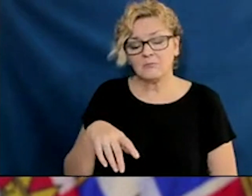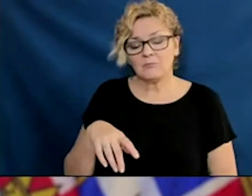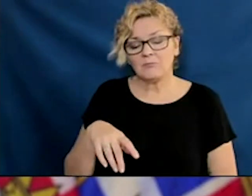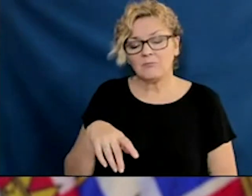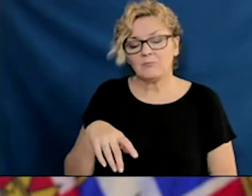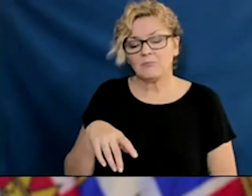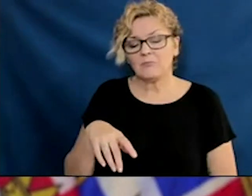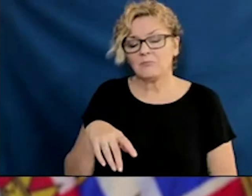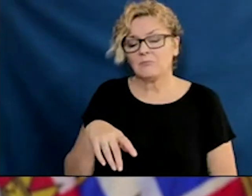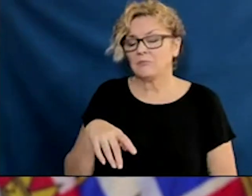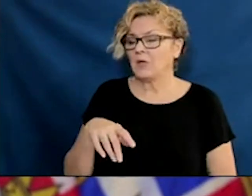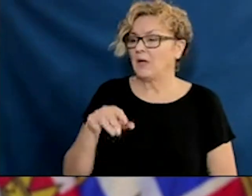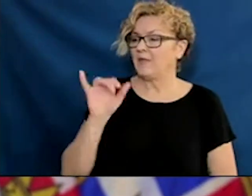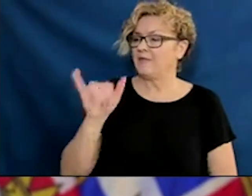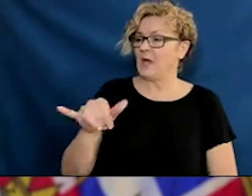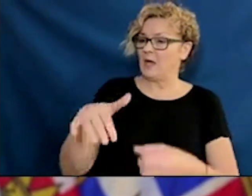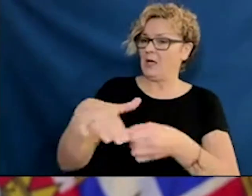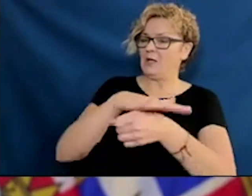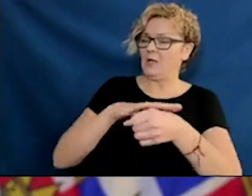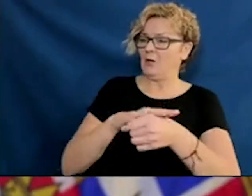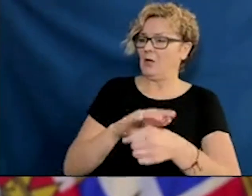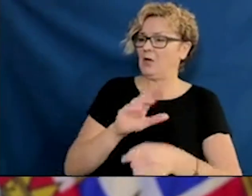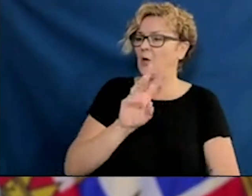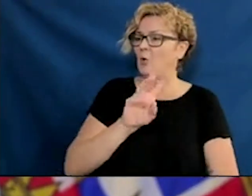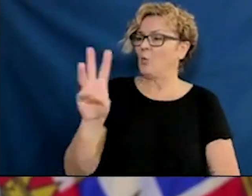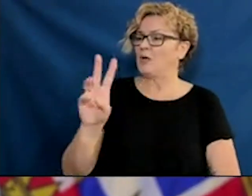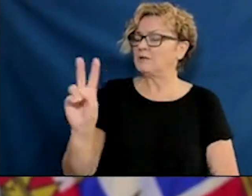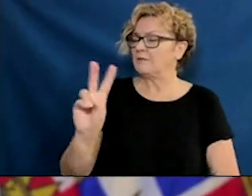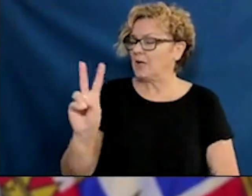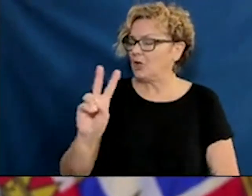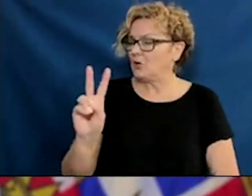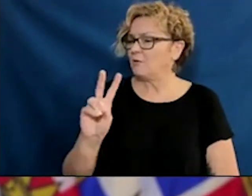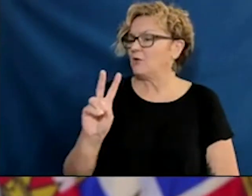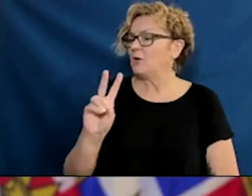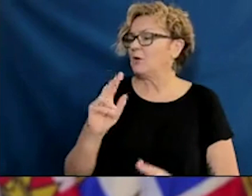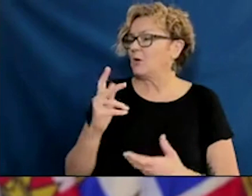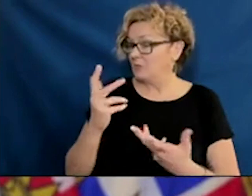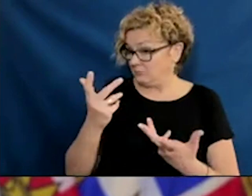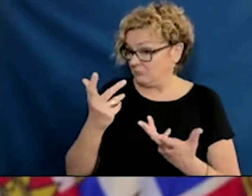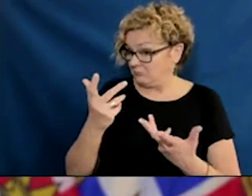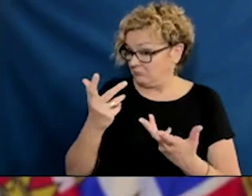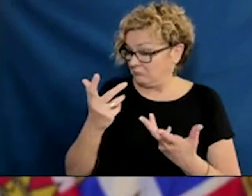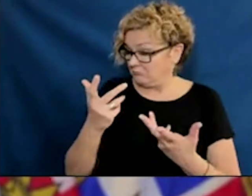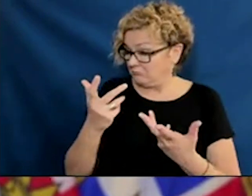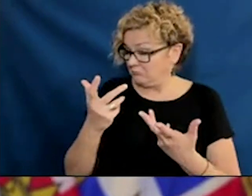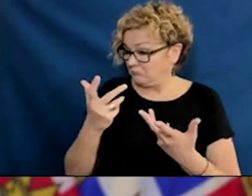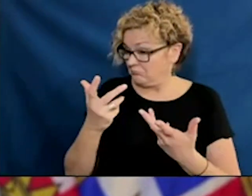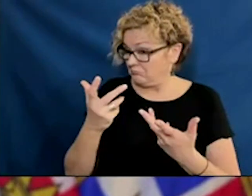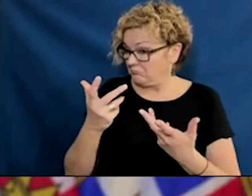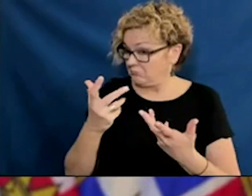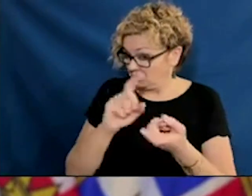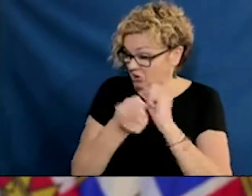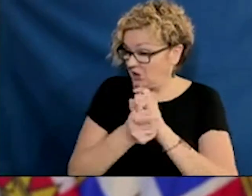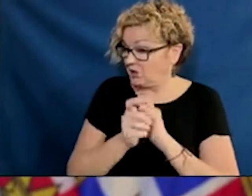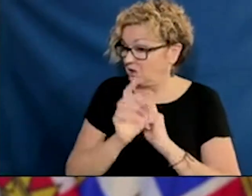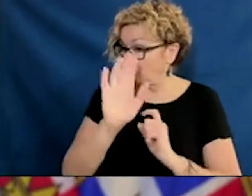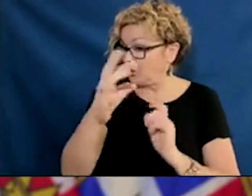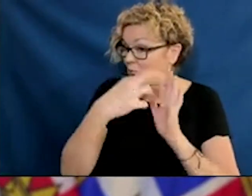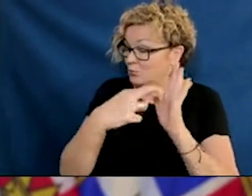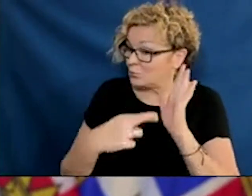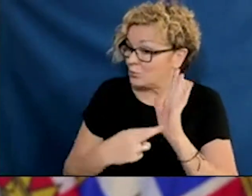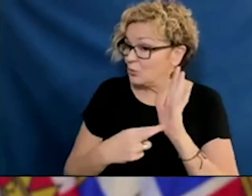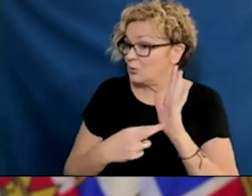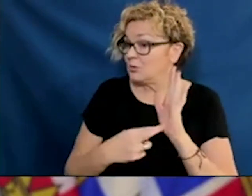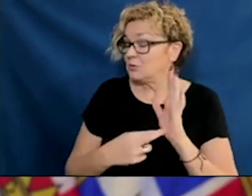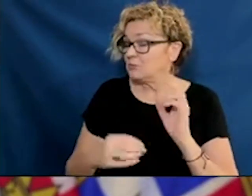or rules within schools around first overall testing and masks as well?